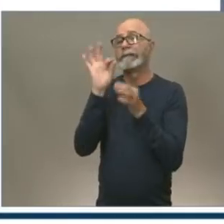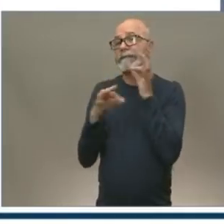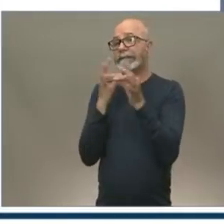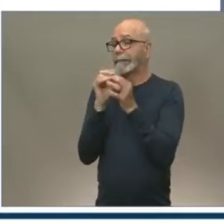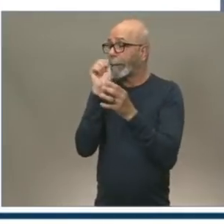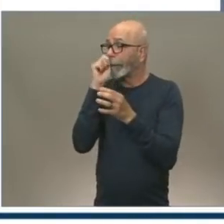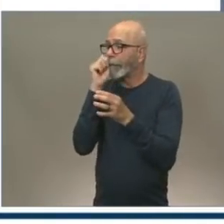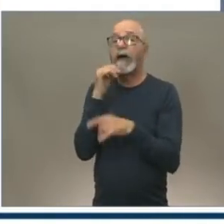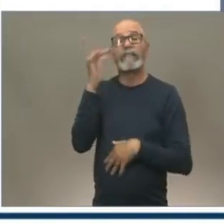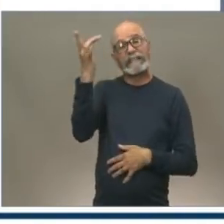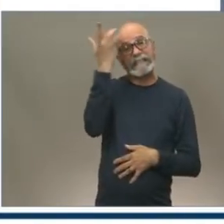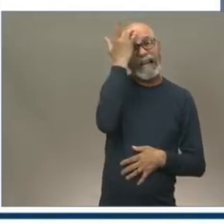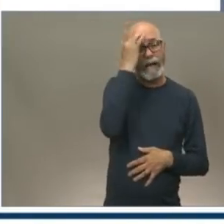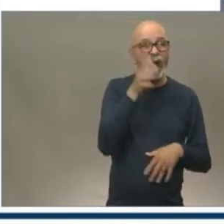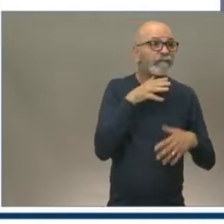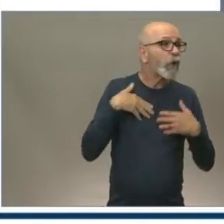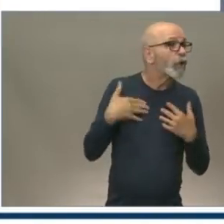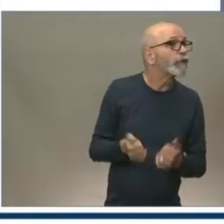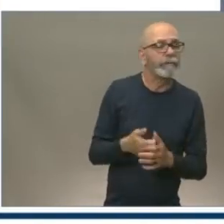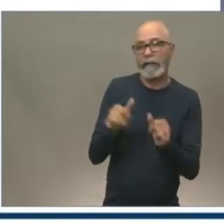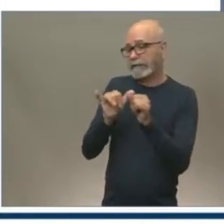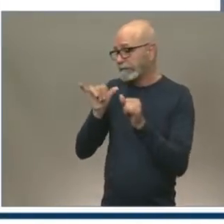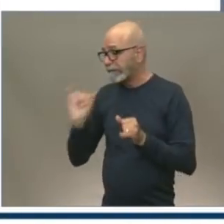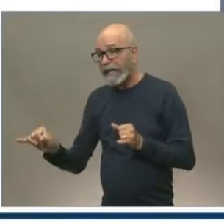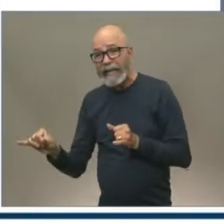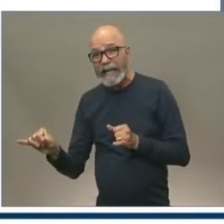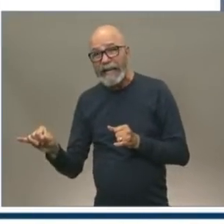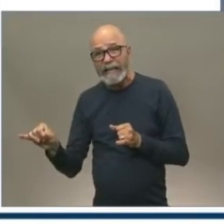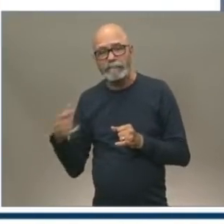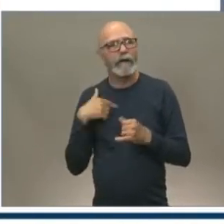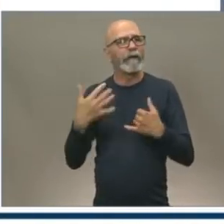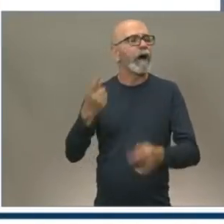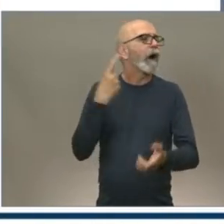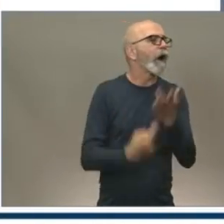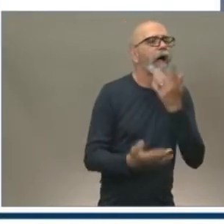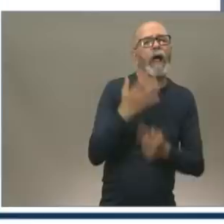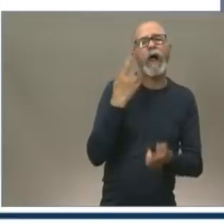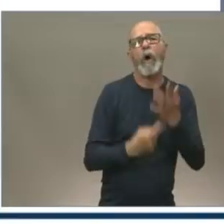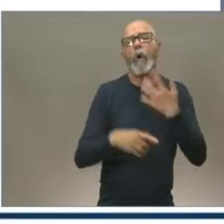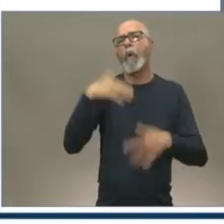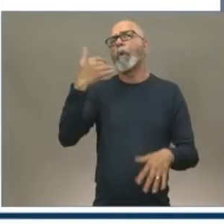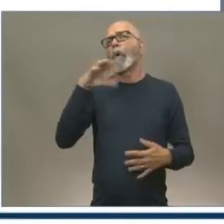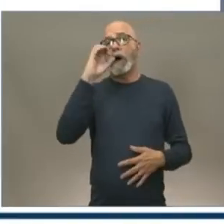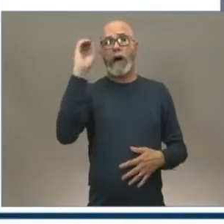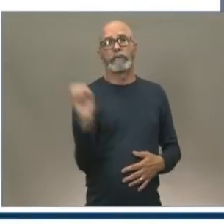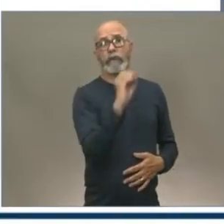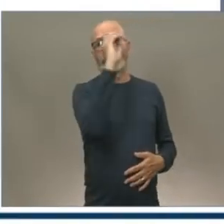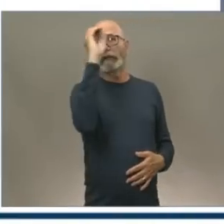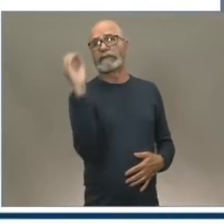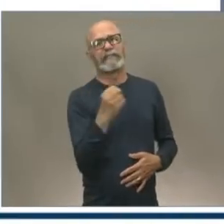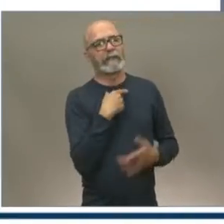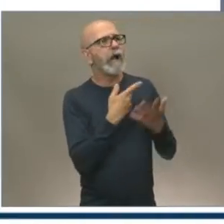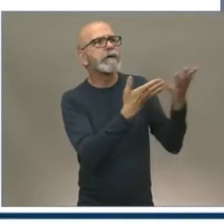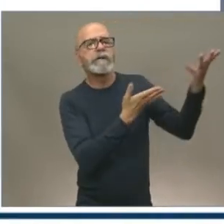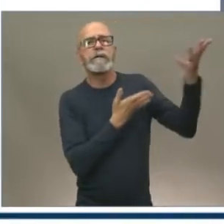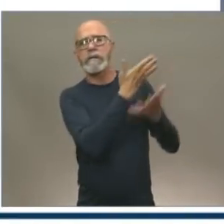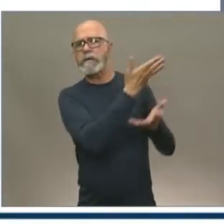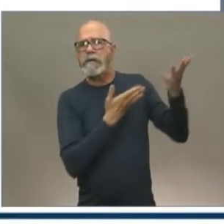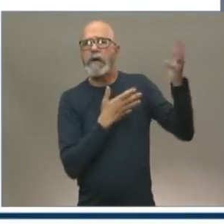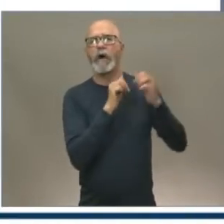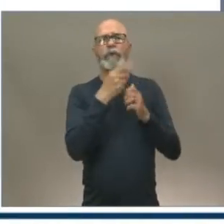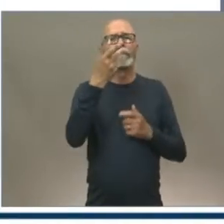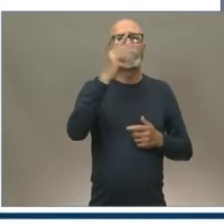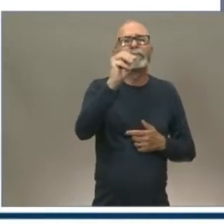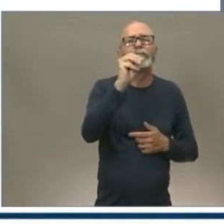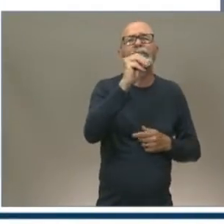There's been talk about the Ontario situation this weekend. I did have a conversation with the Prime Minister and the Premier for